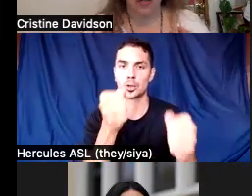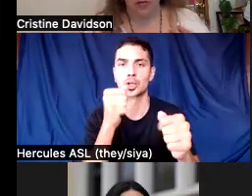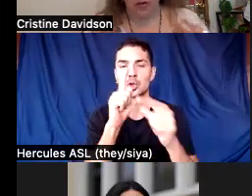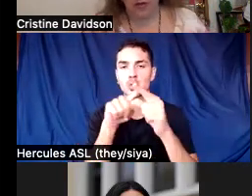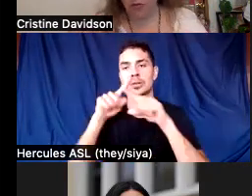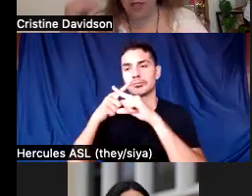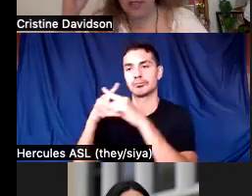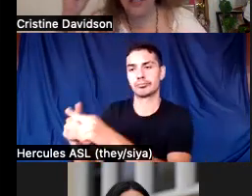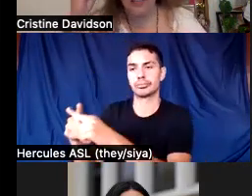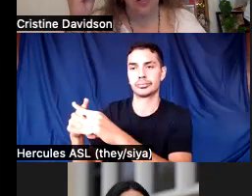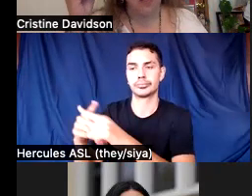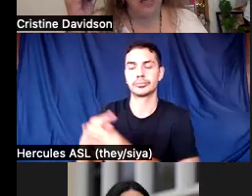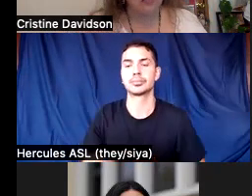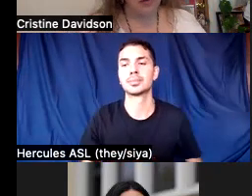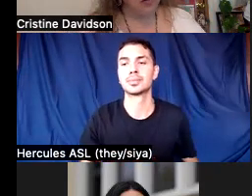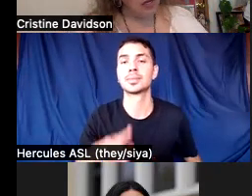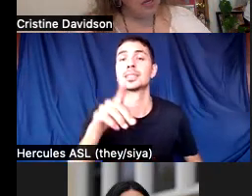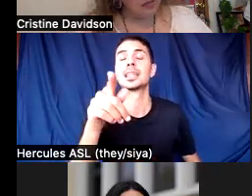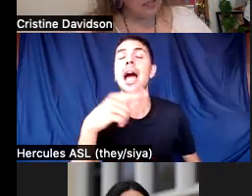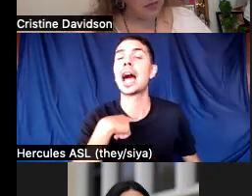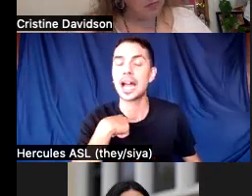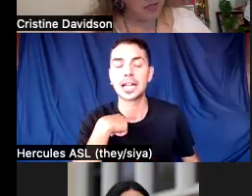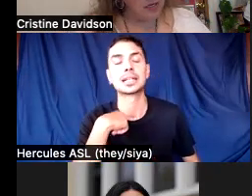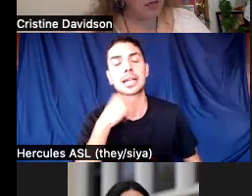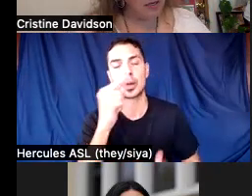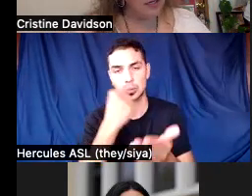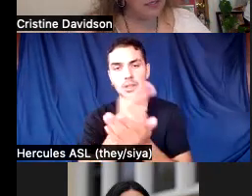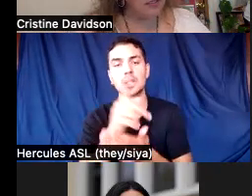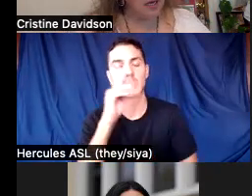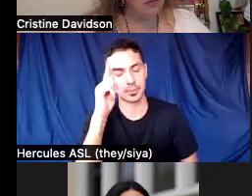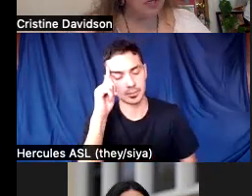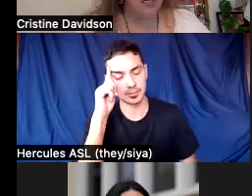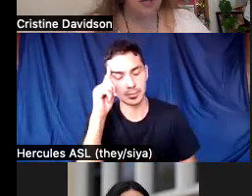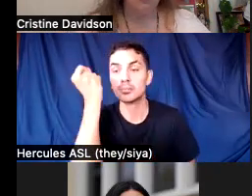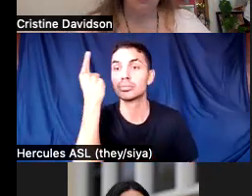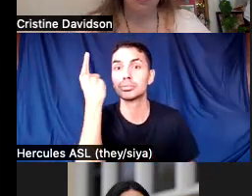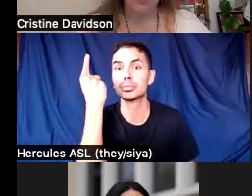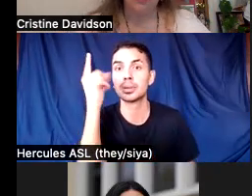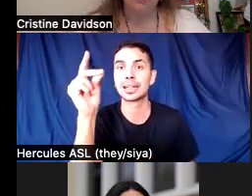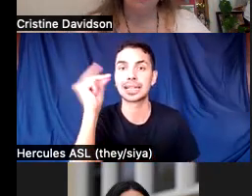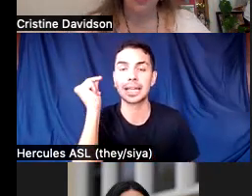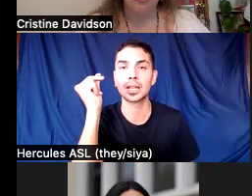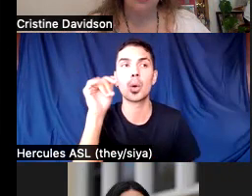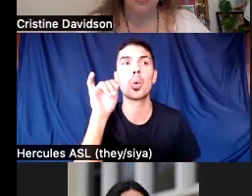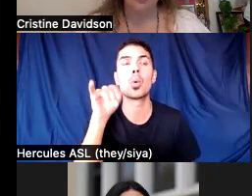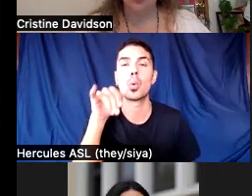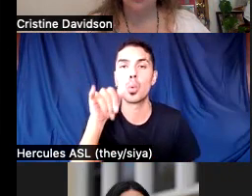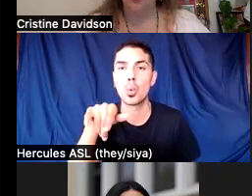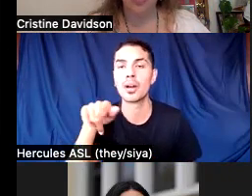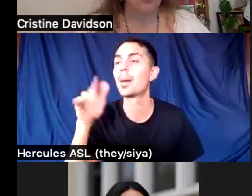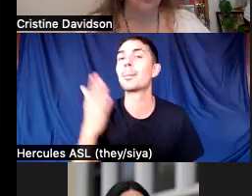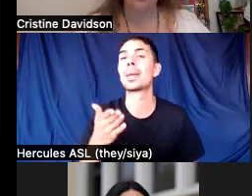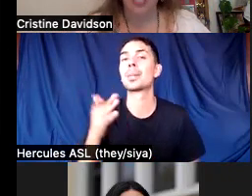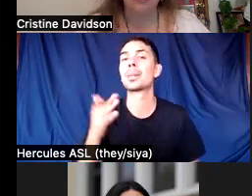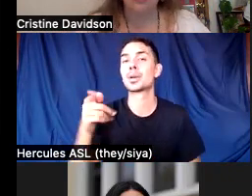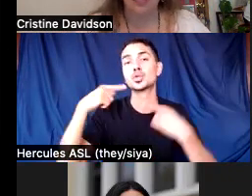you're working with. It will click in your mind about, this might be an ideal time to tell them about this, that this is actually a